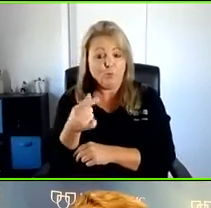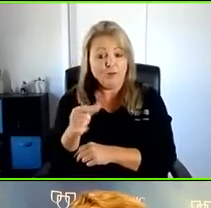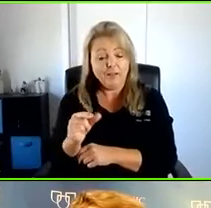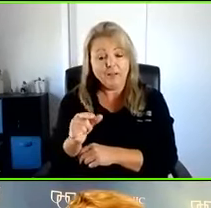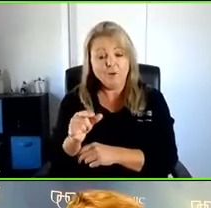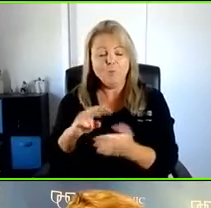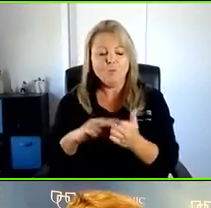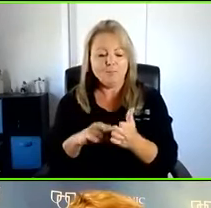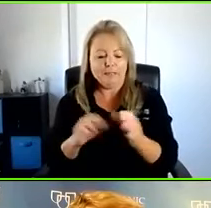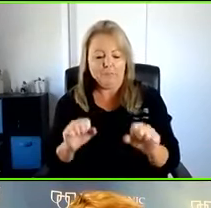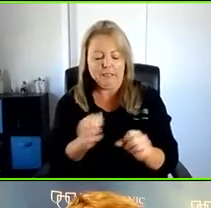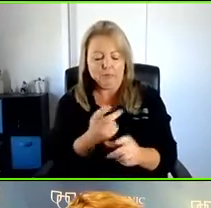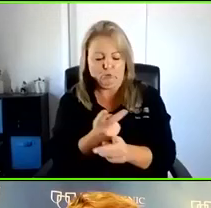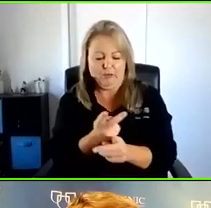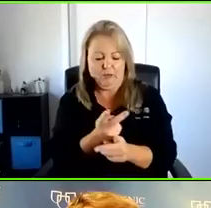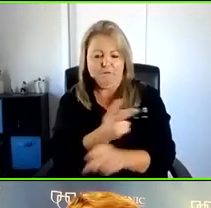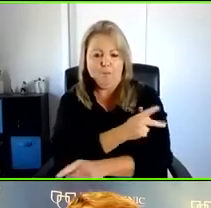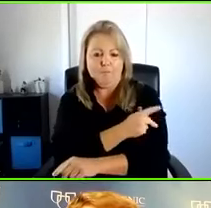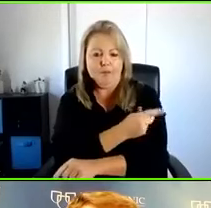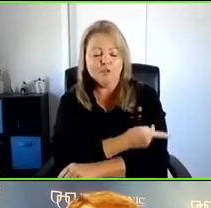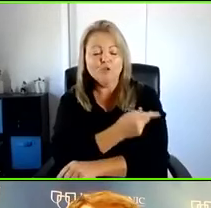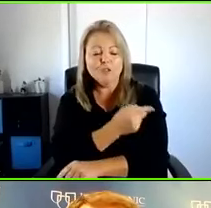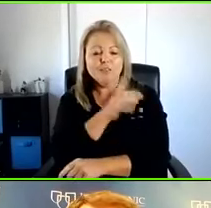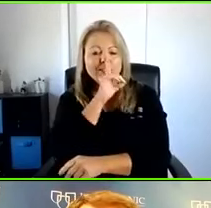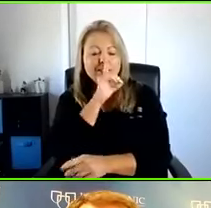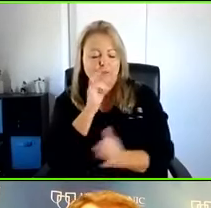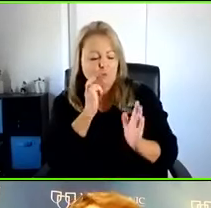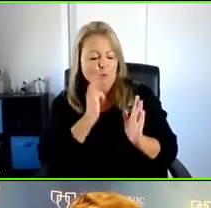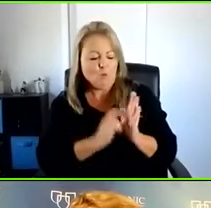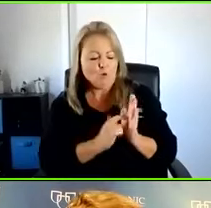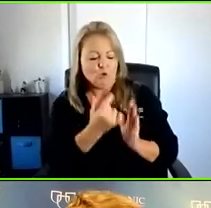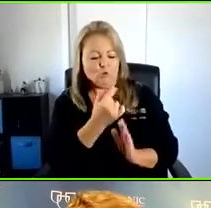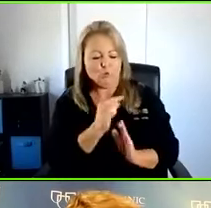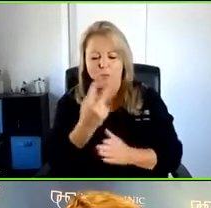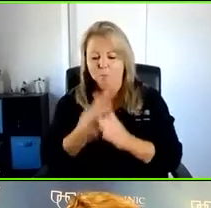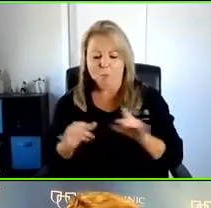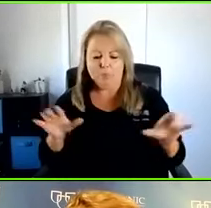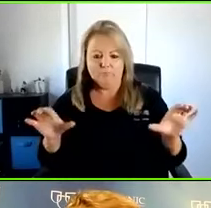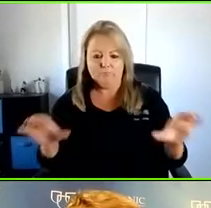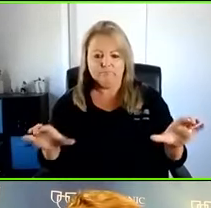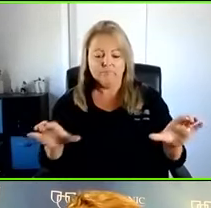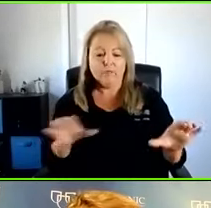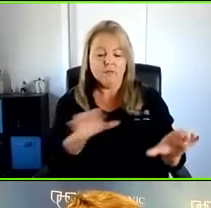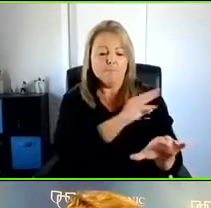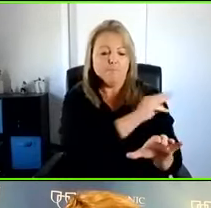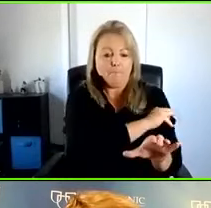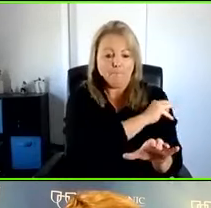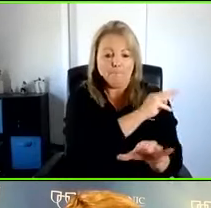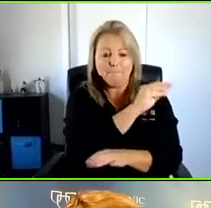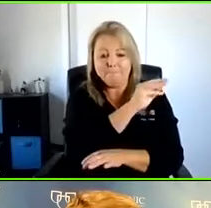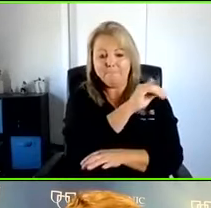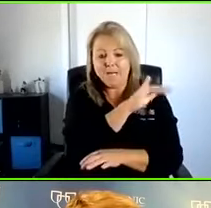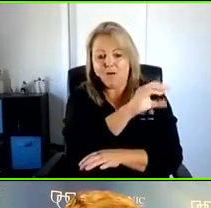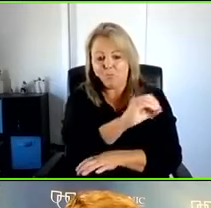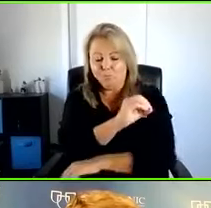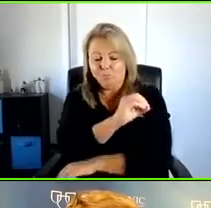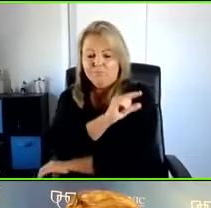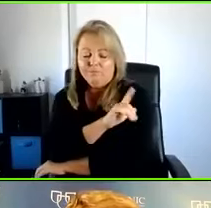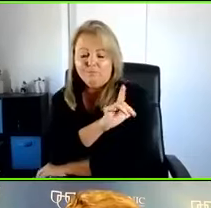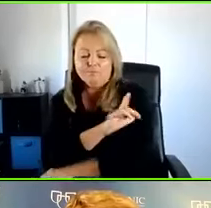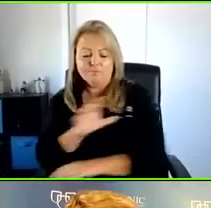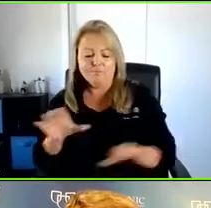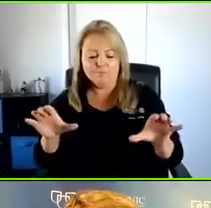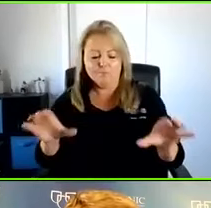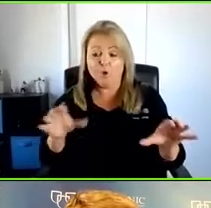to care for patients was noted as being green for both health systems. When the collaborative looked at the community